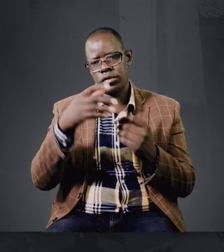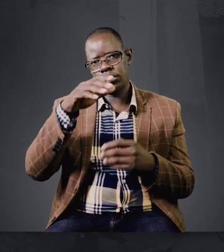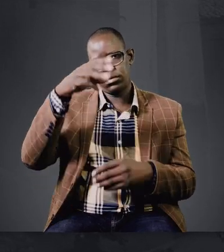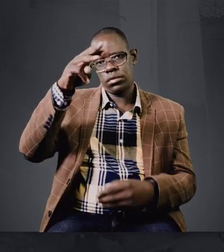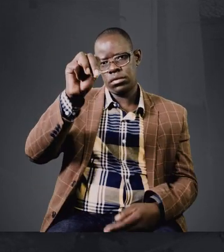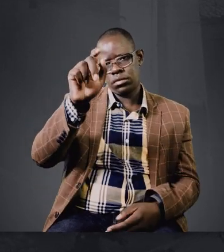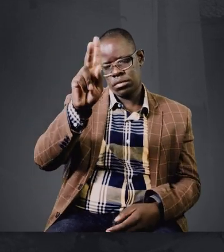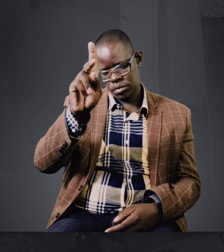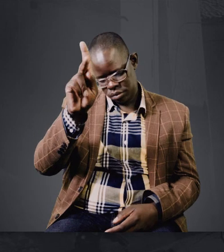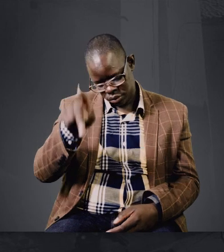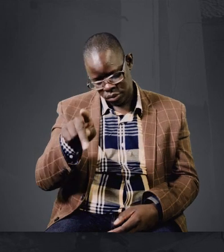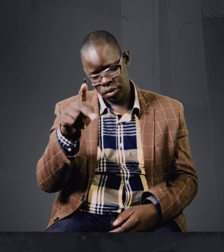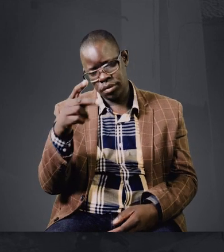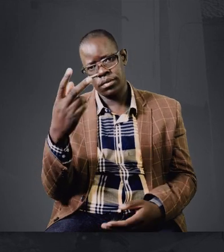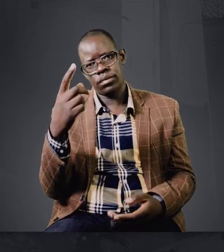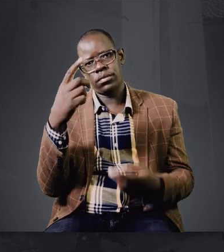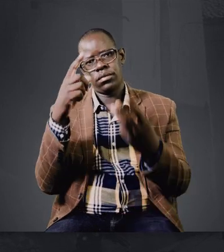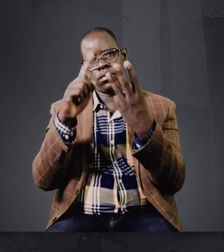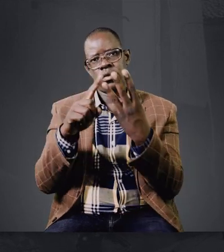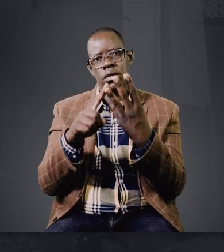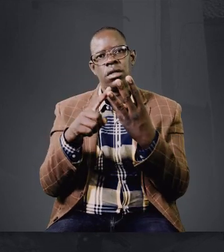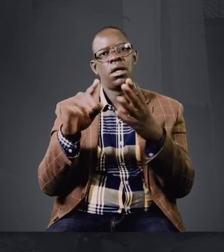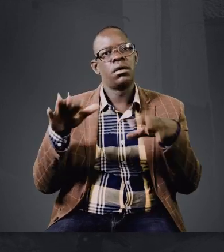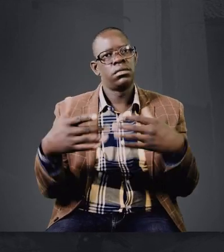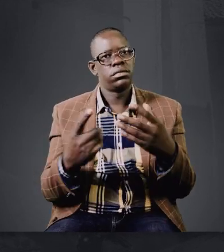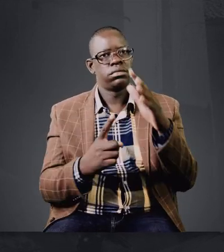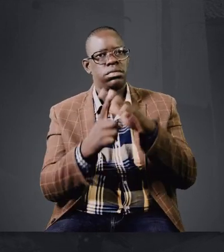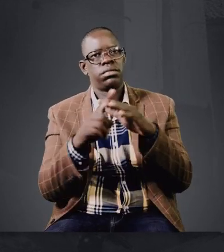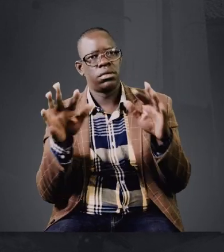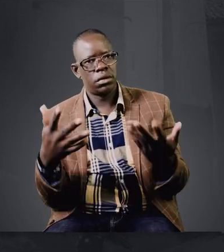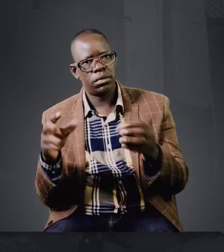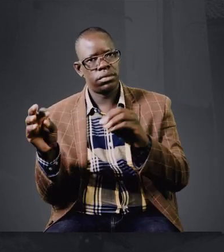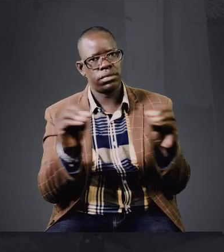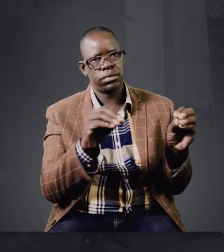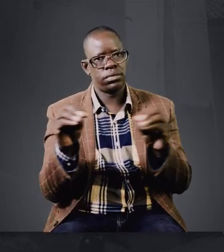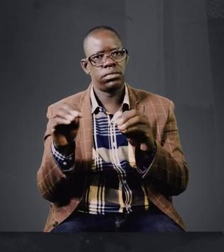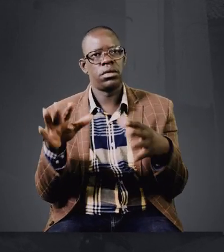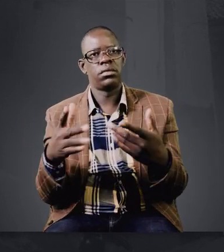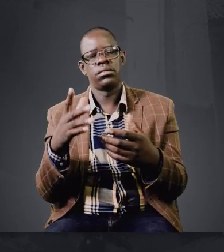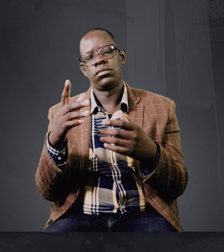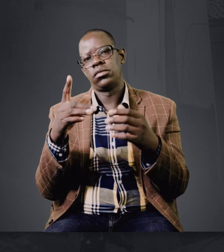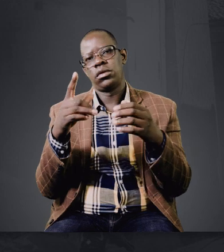and thirdly, identify the causes of earthquakes and determine their impact on people.